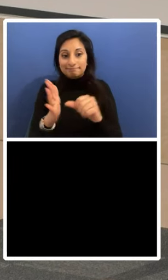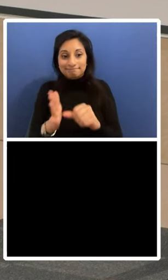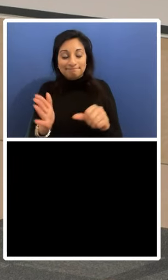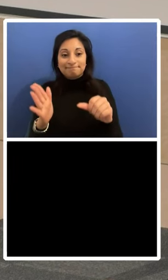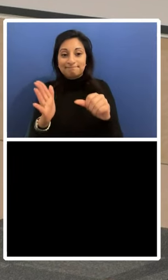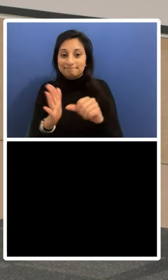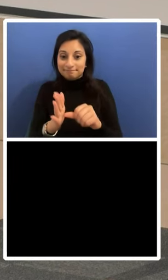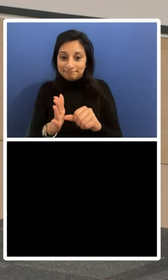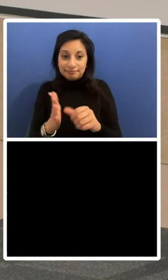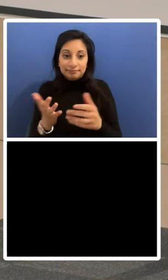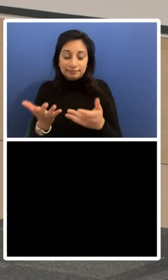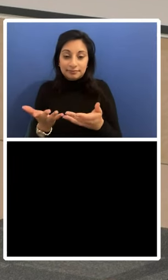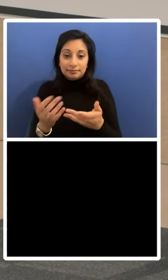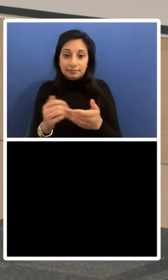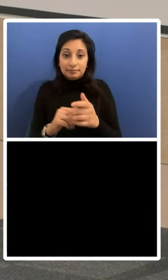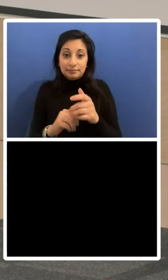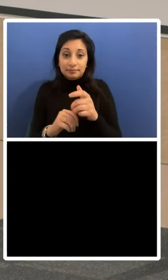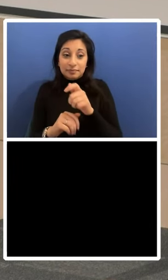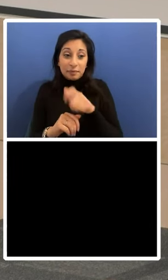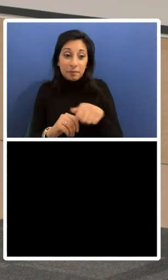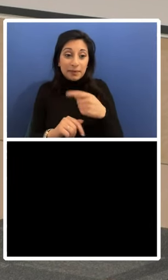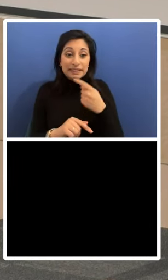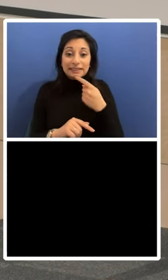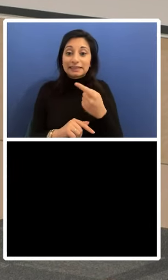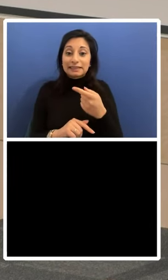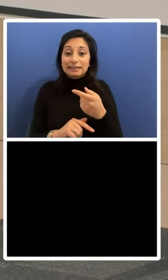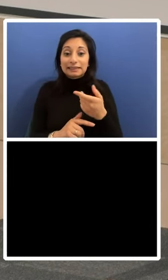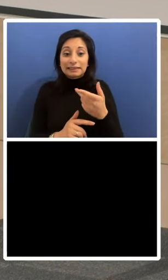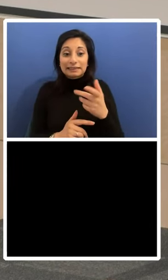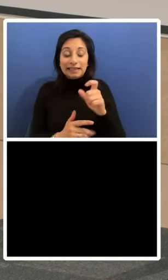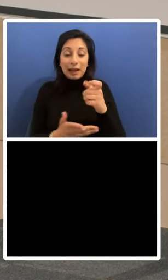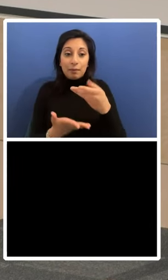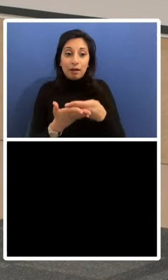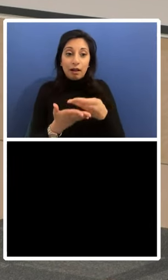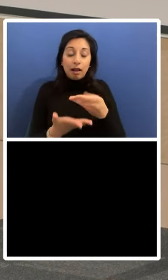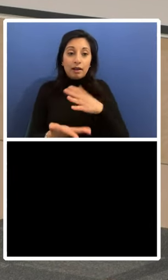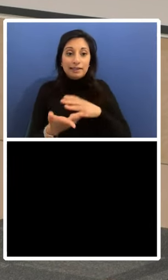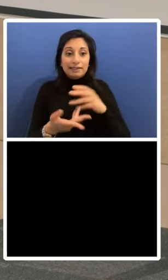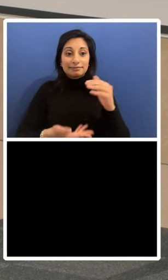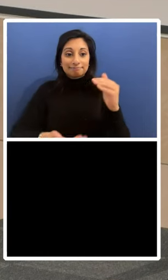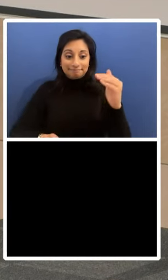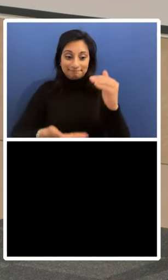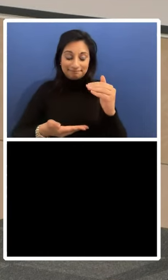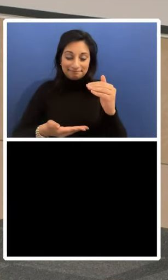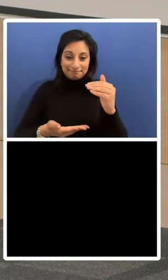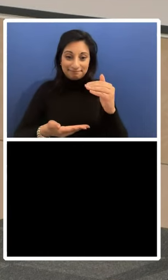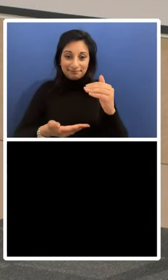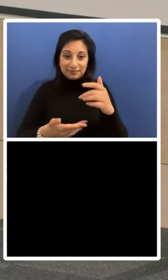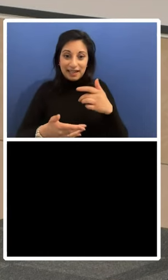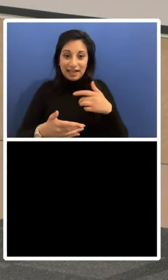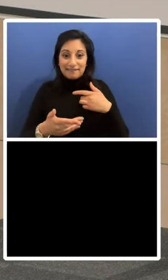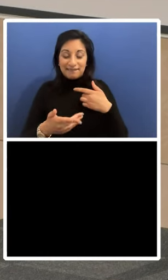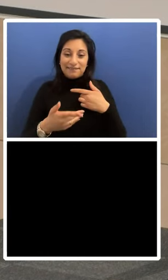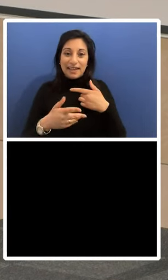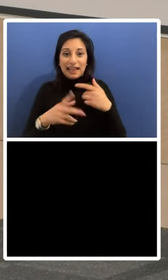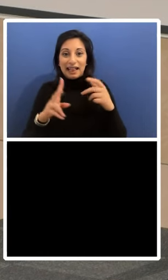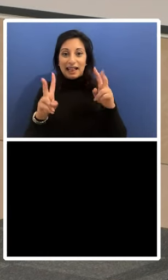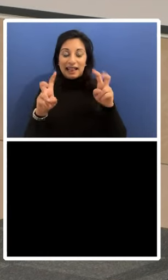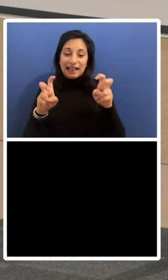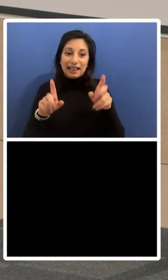sometimes people say we need to bring down capitalism. And I feel a little bit like I'm on the Titanic and we're heading towards the iceberg. And I'm like,